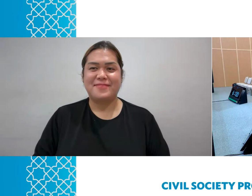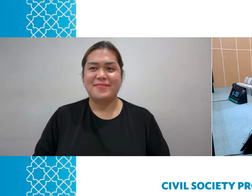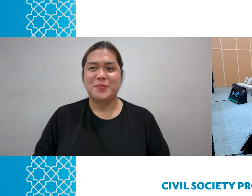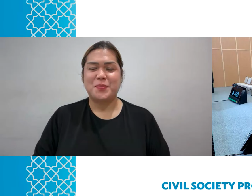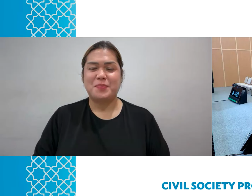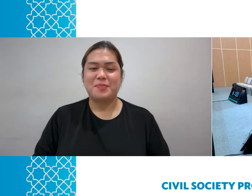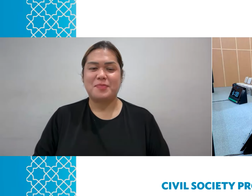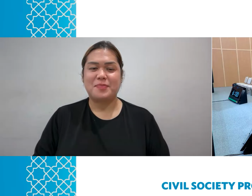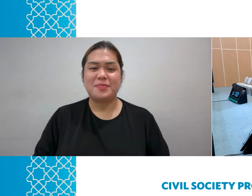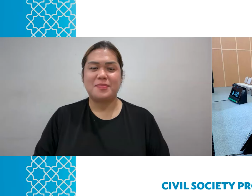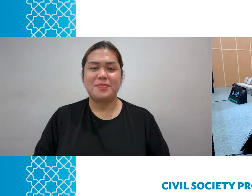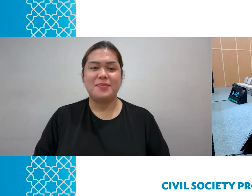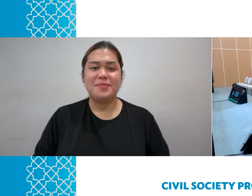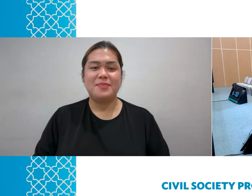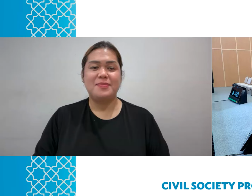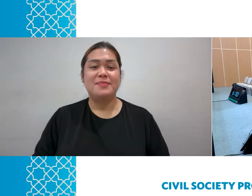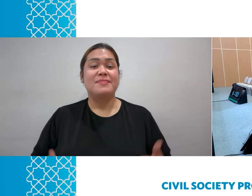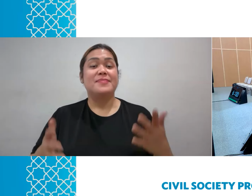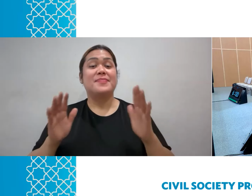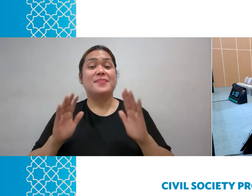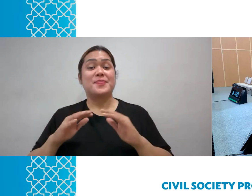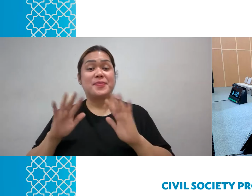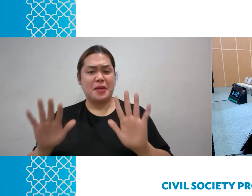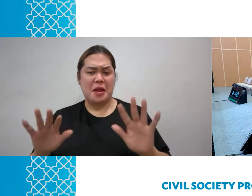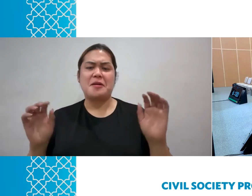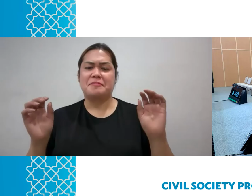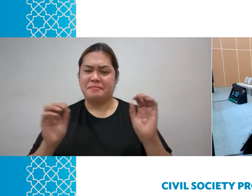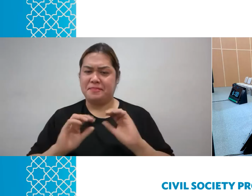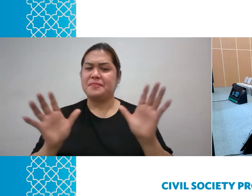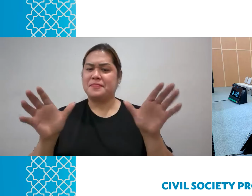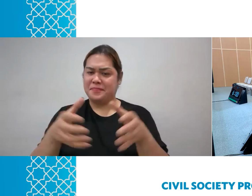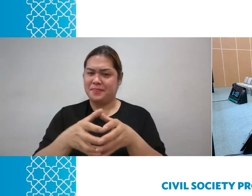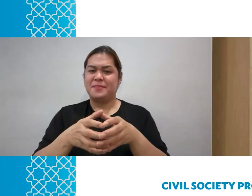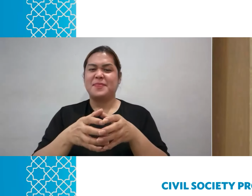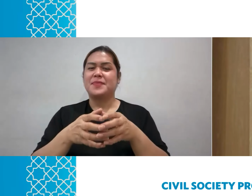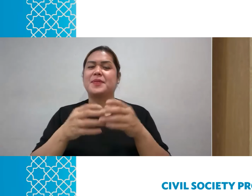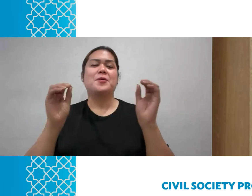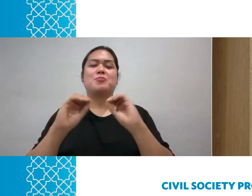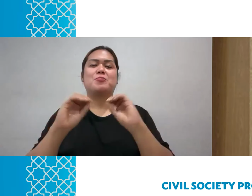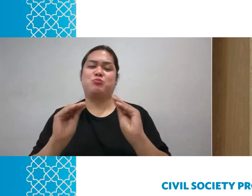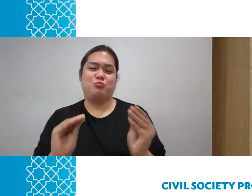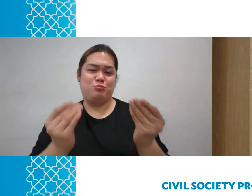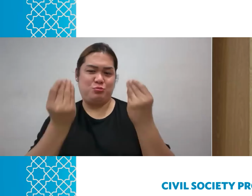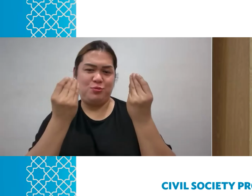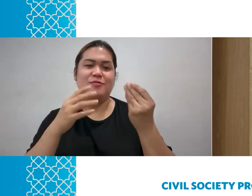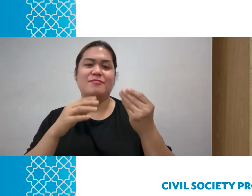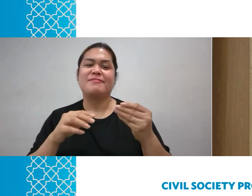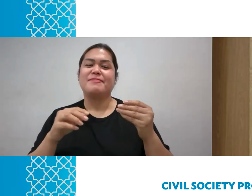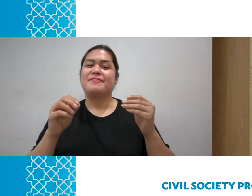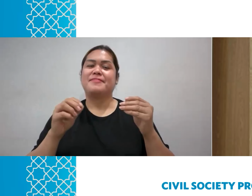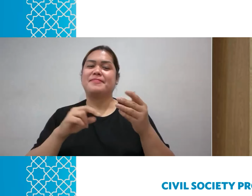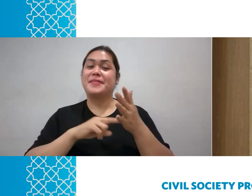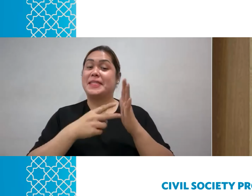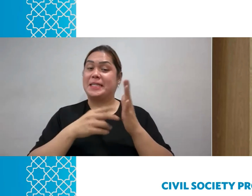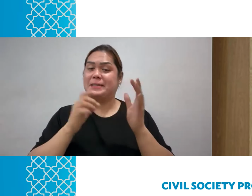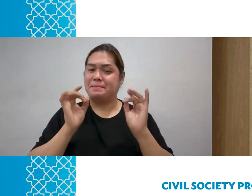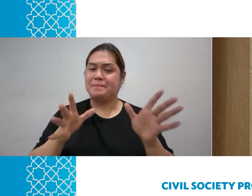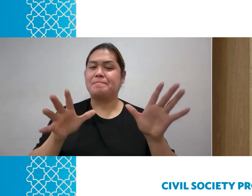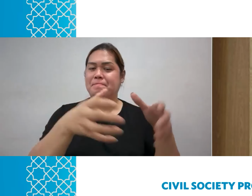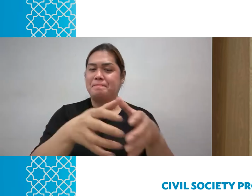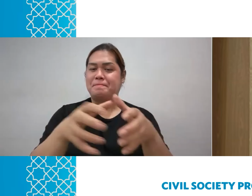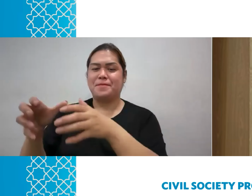As we say, there should be nothing about youth without youth, and I hope that that will apply to all of the vulnerable groups that you work with. Thank you so much, and